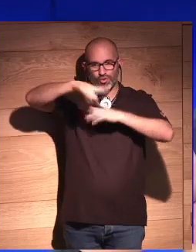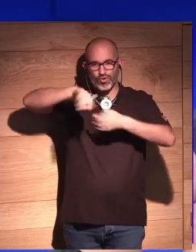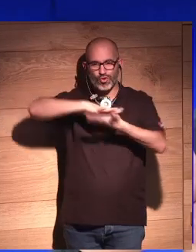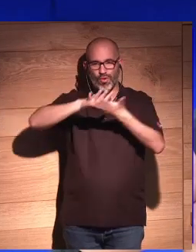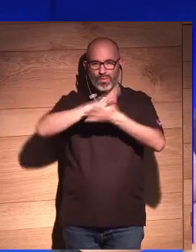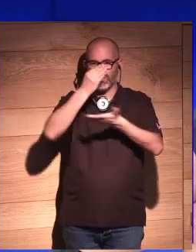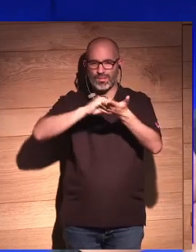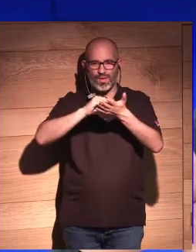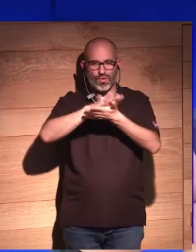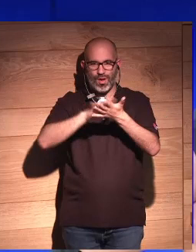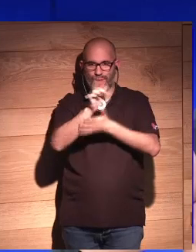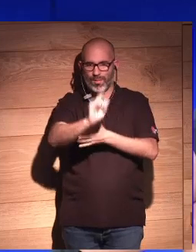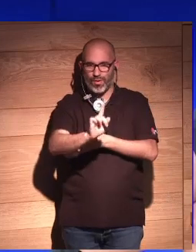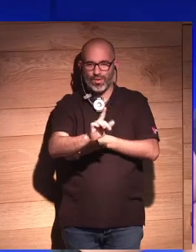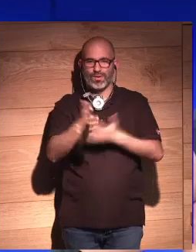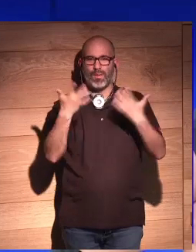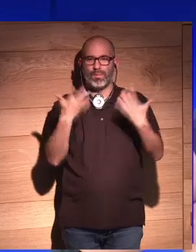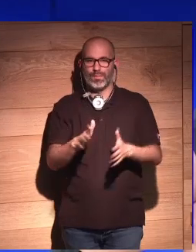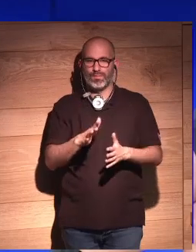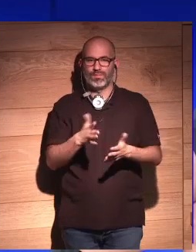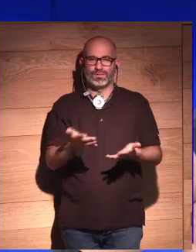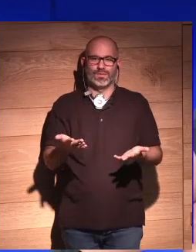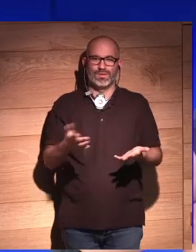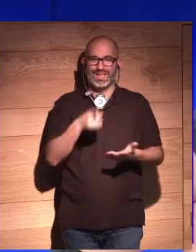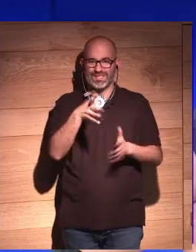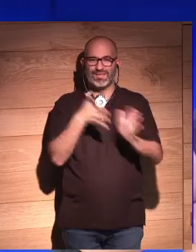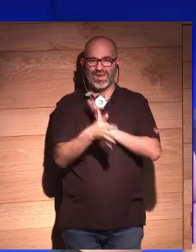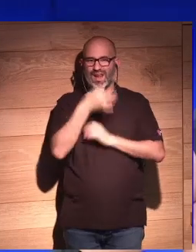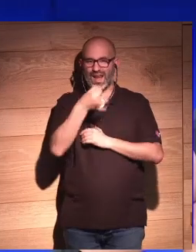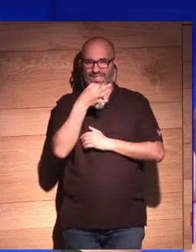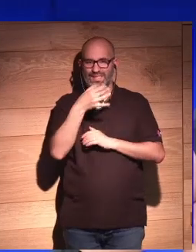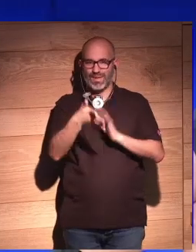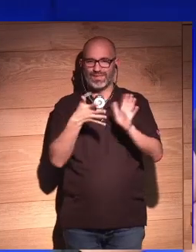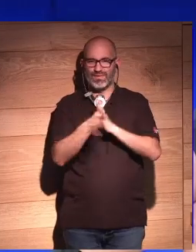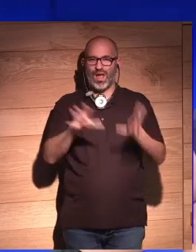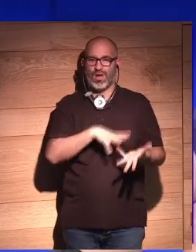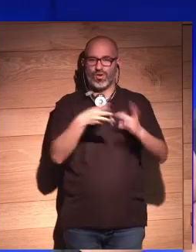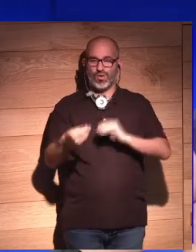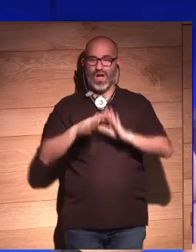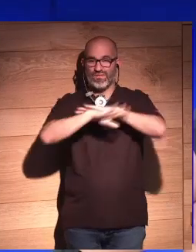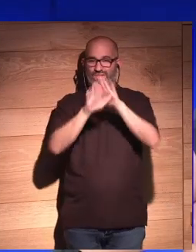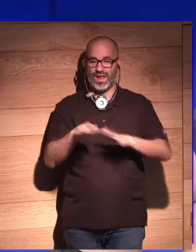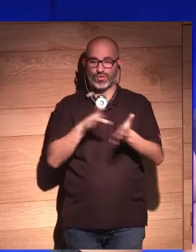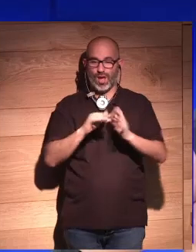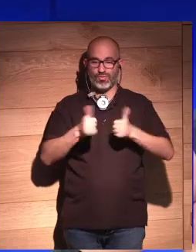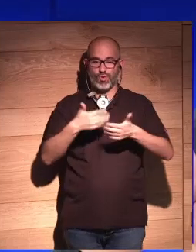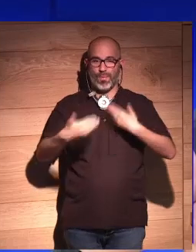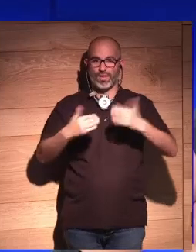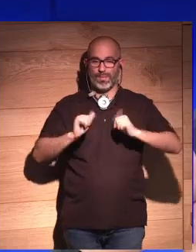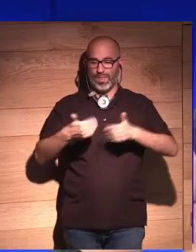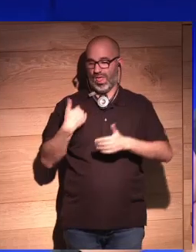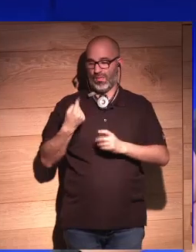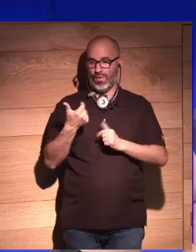is like for storytelling. And it's the conversation has just begun. So this question about, reality, what is real, what is